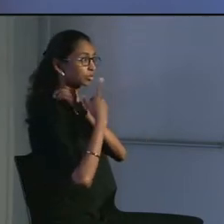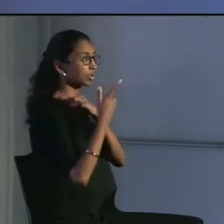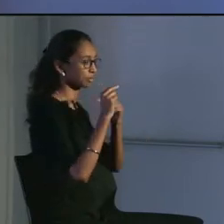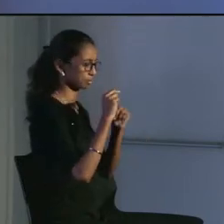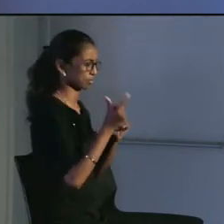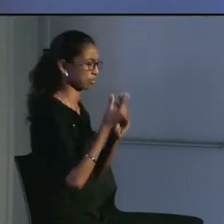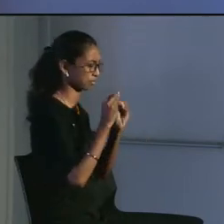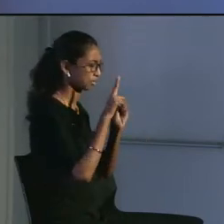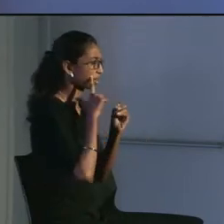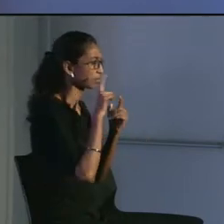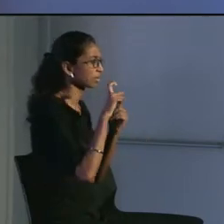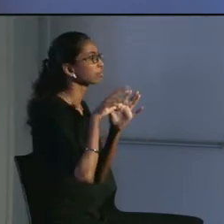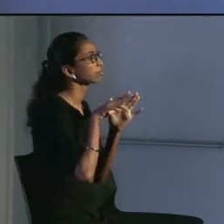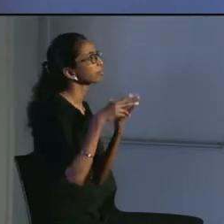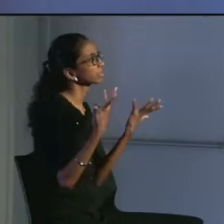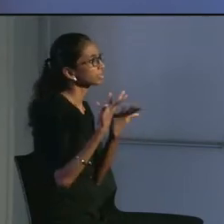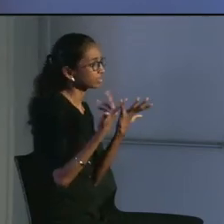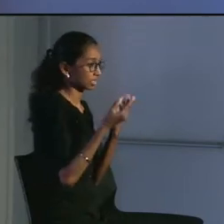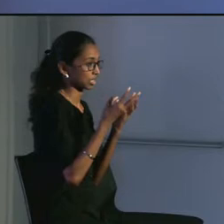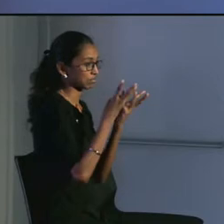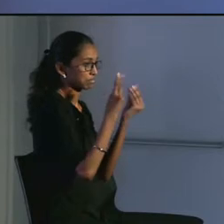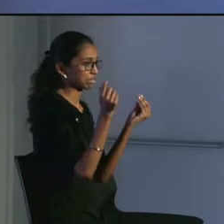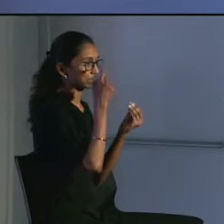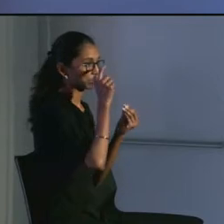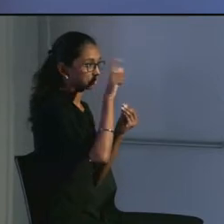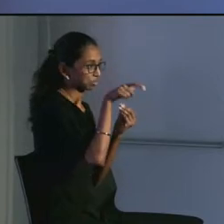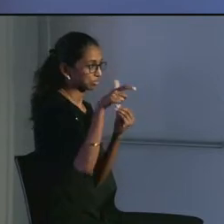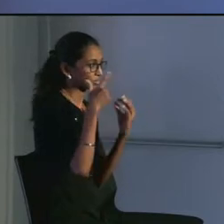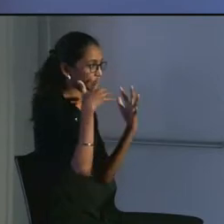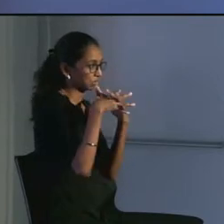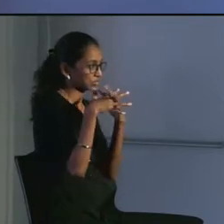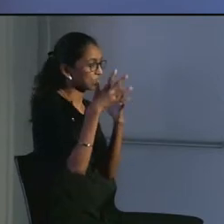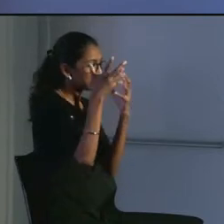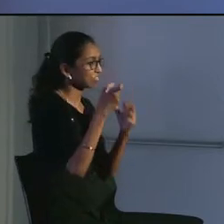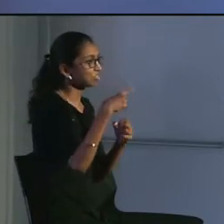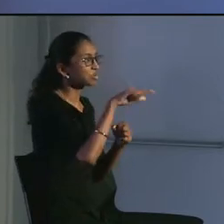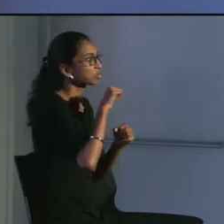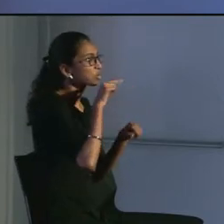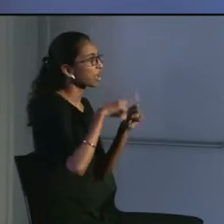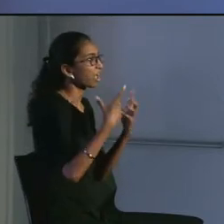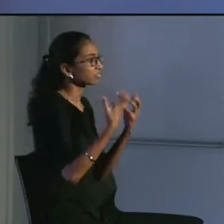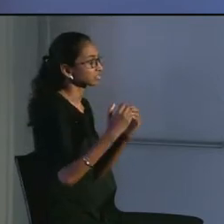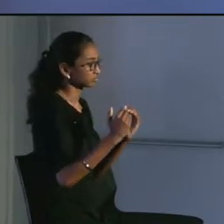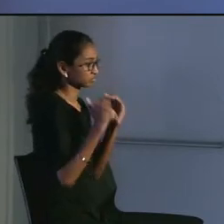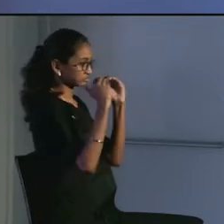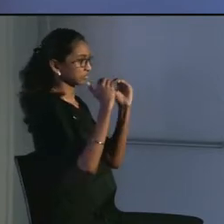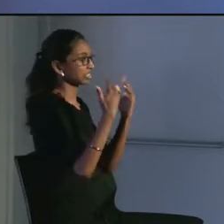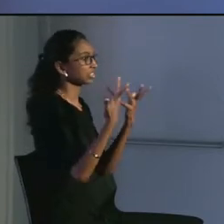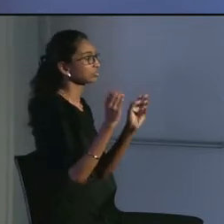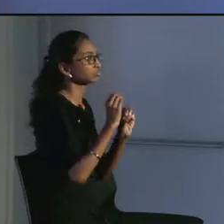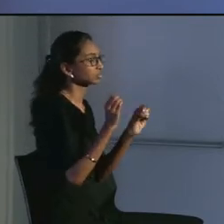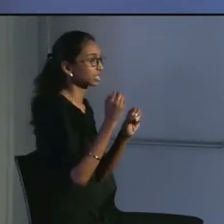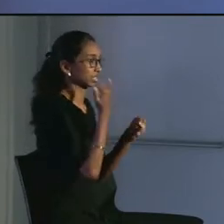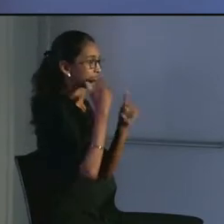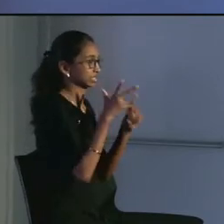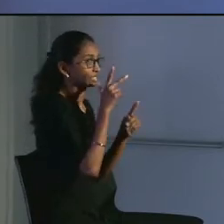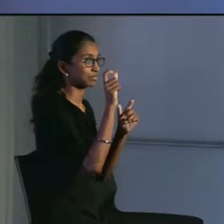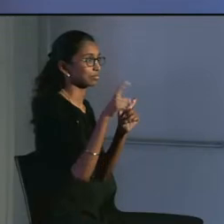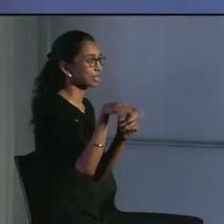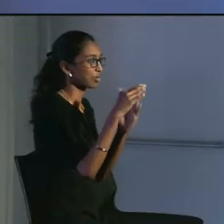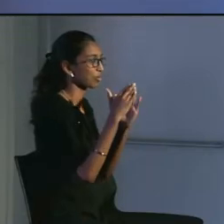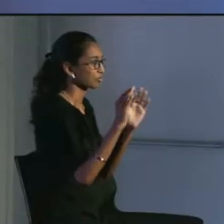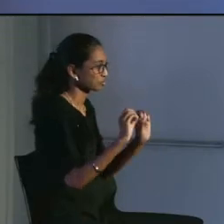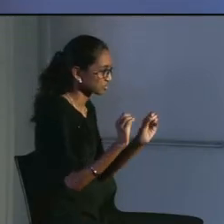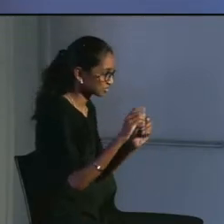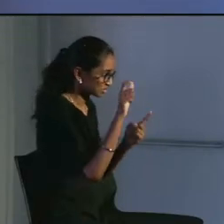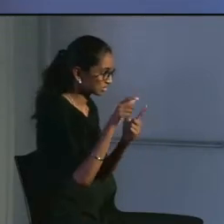means when a lot of women do not have the privilege of privacy. So when we talk about the homeless, or we